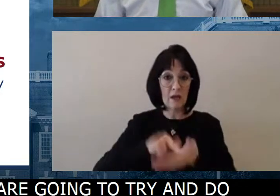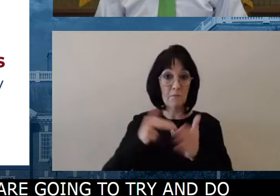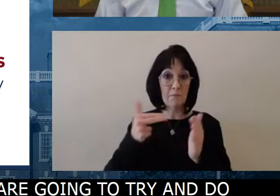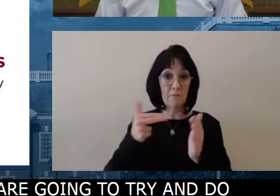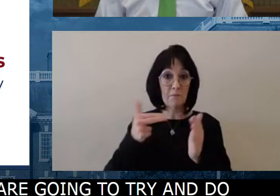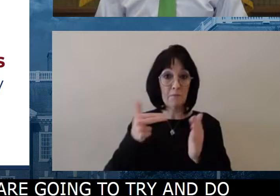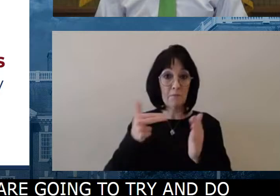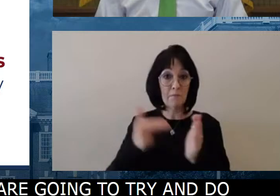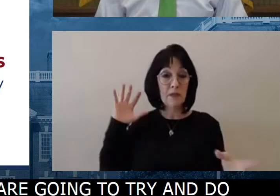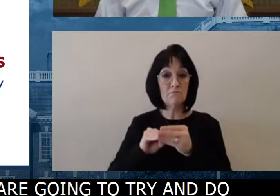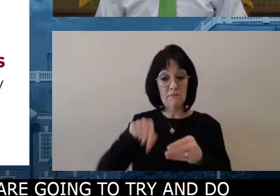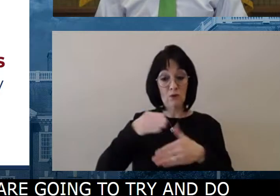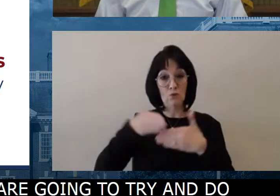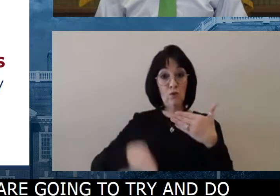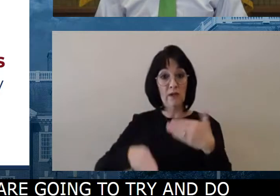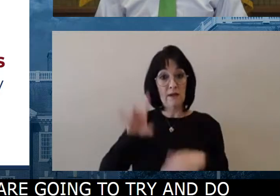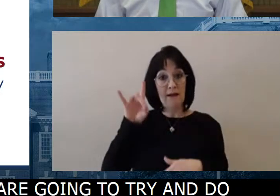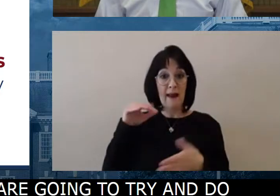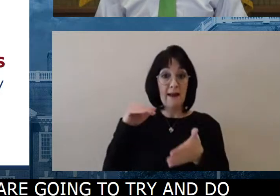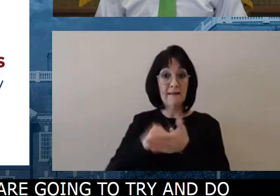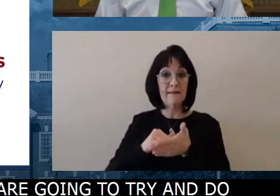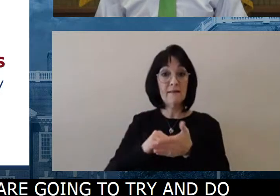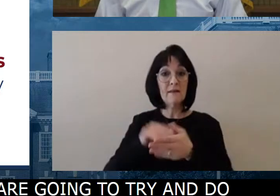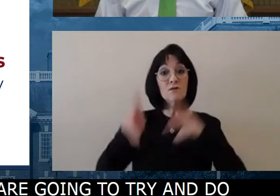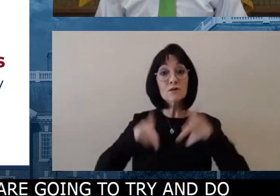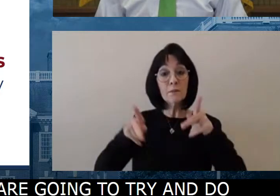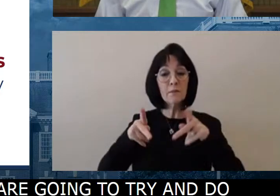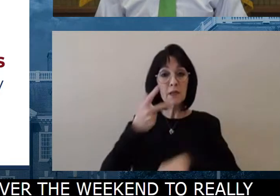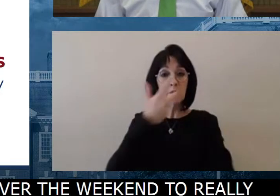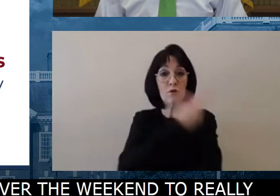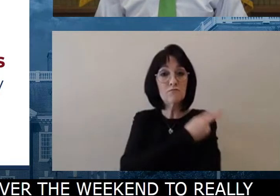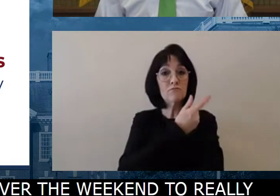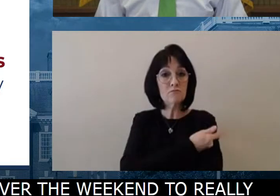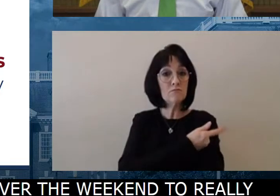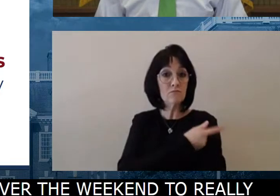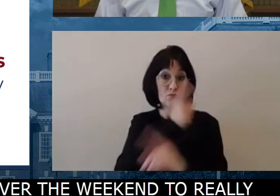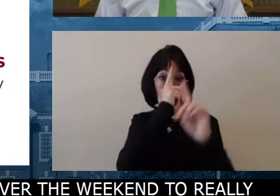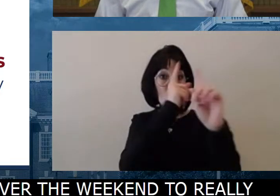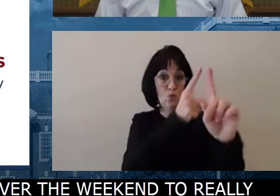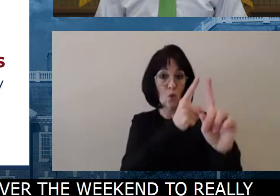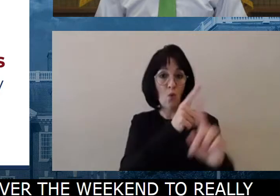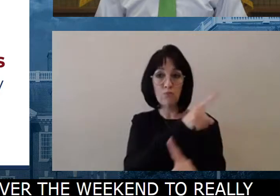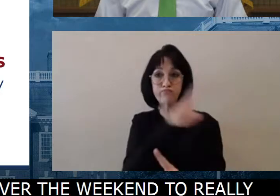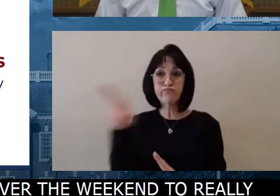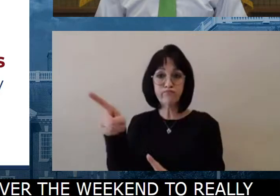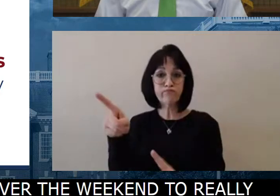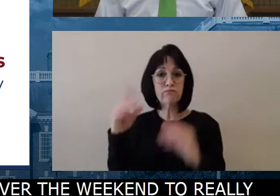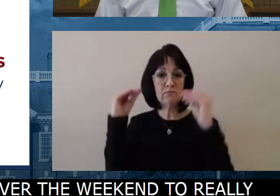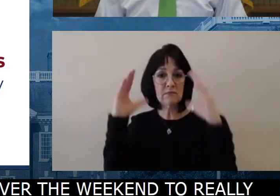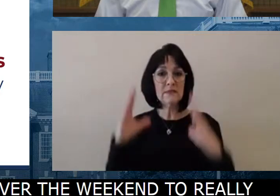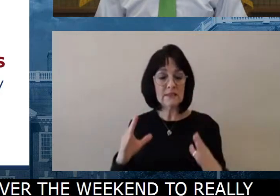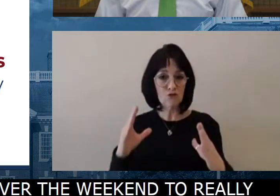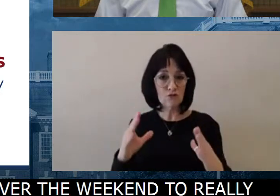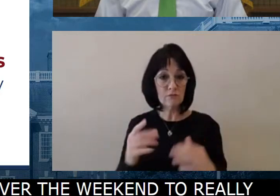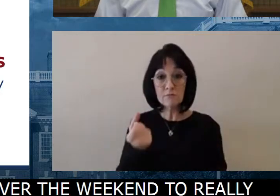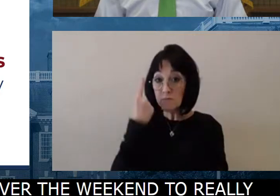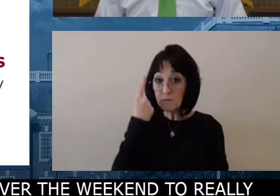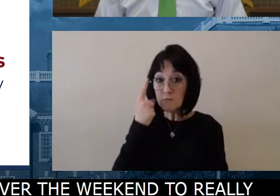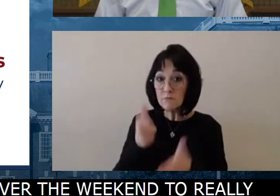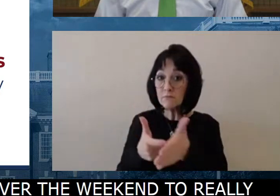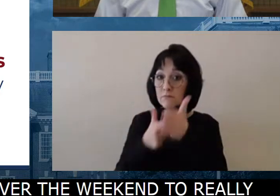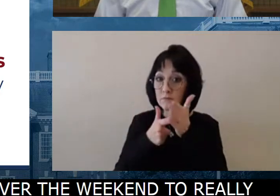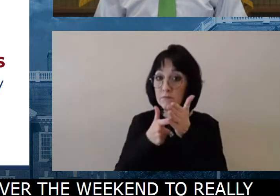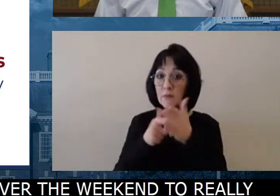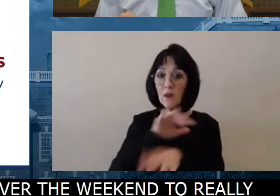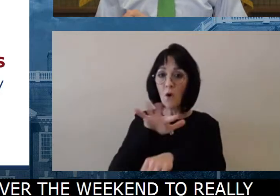up the vaccination of educators across our state. So there must have an appointment. There's a way